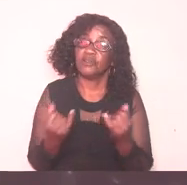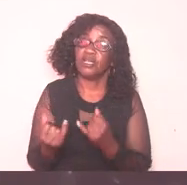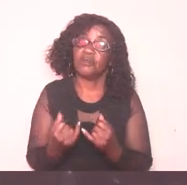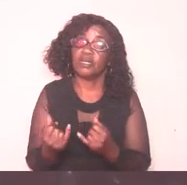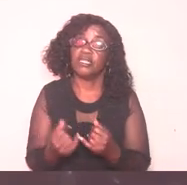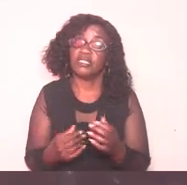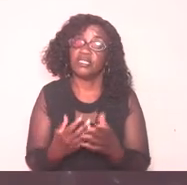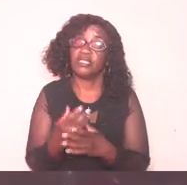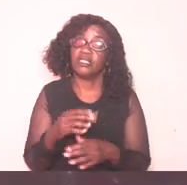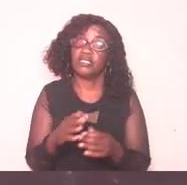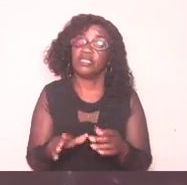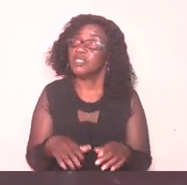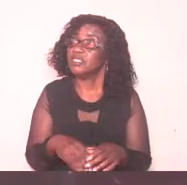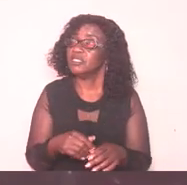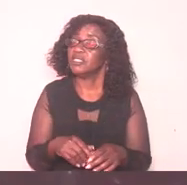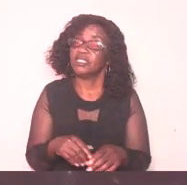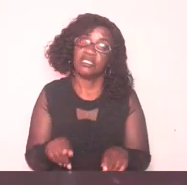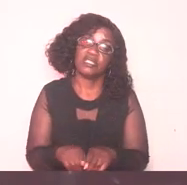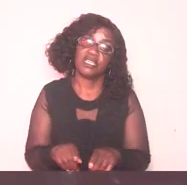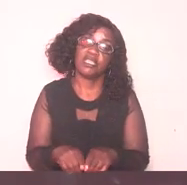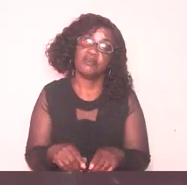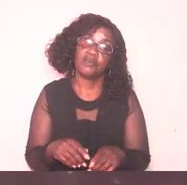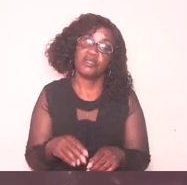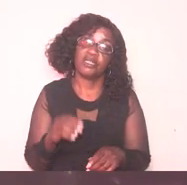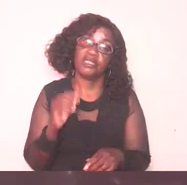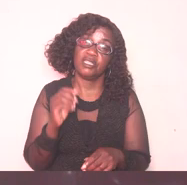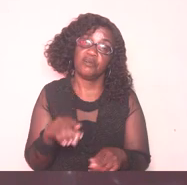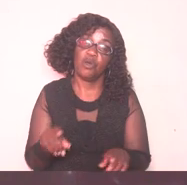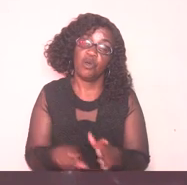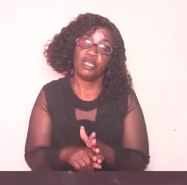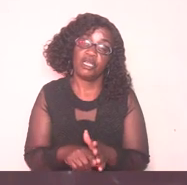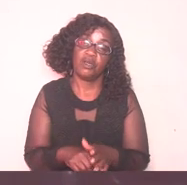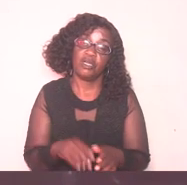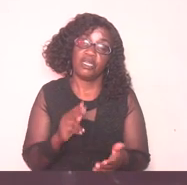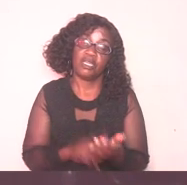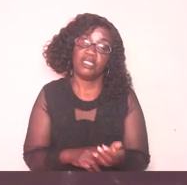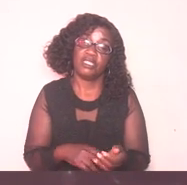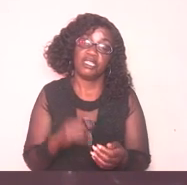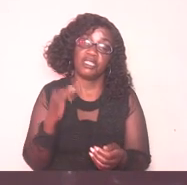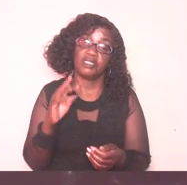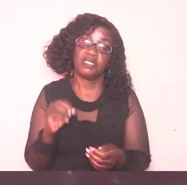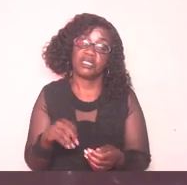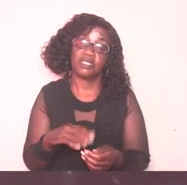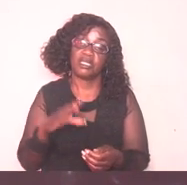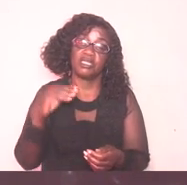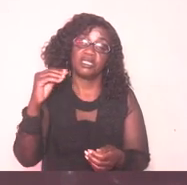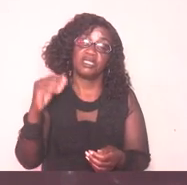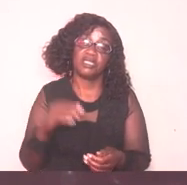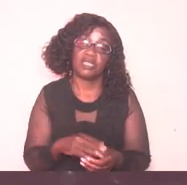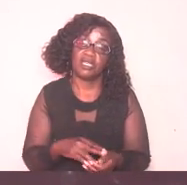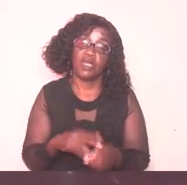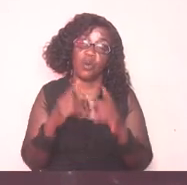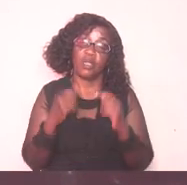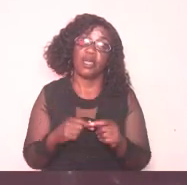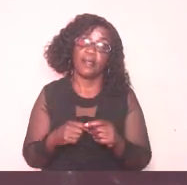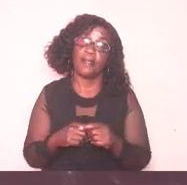we decentralize the sphere of influence that exists and we allow them to be more liberal. We value that like increase in the amount of sex education that comes with age. That's why